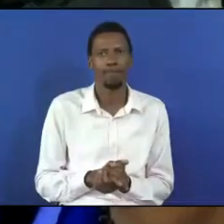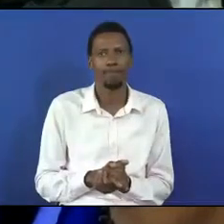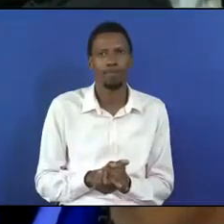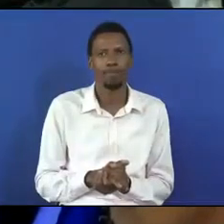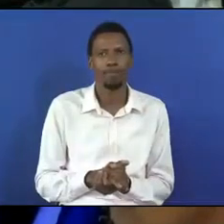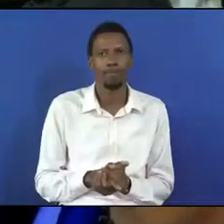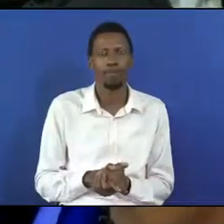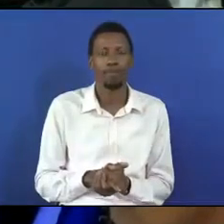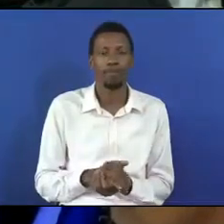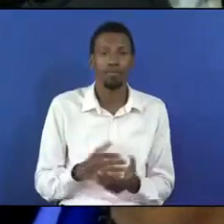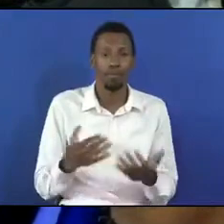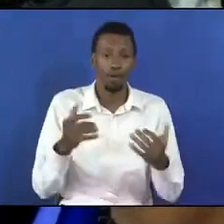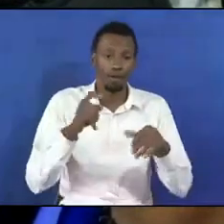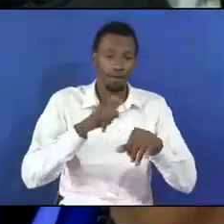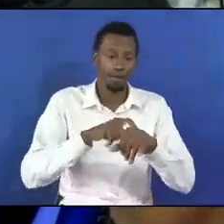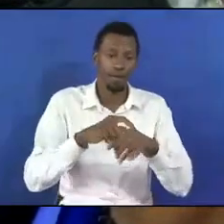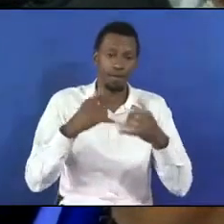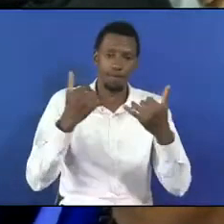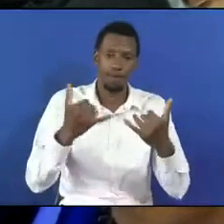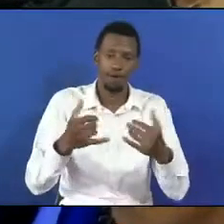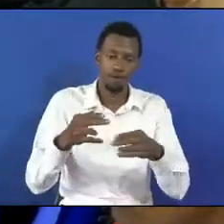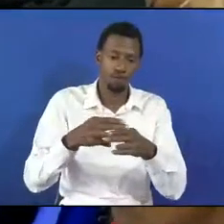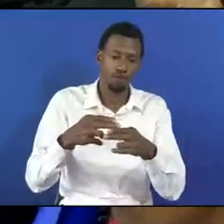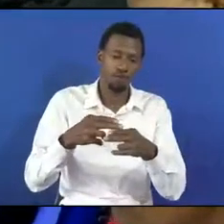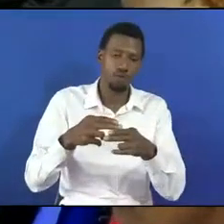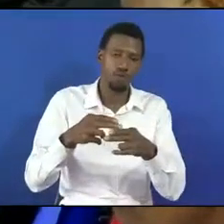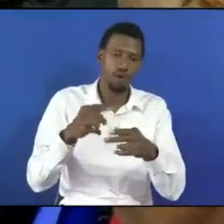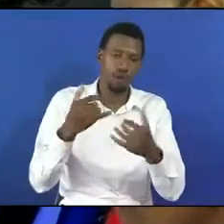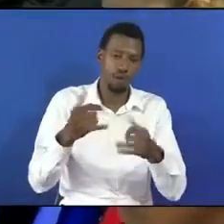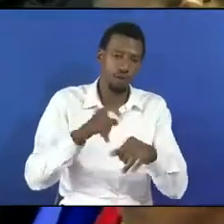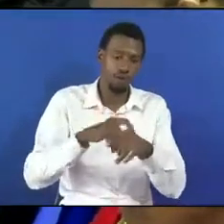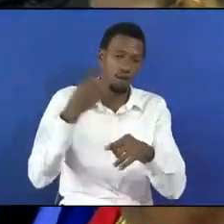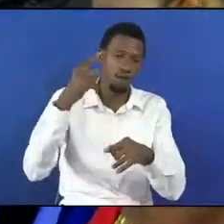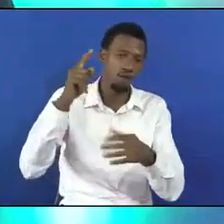We are in an electioneering period.